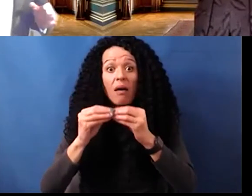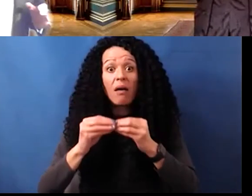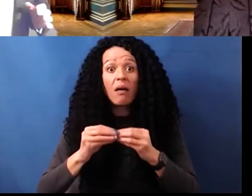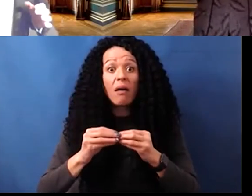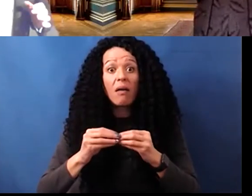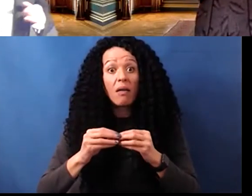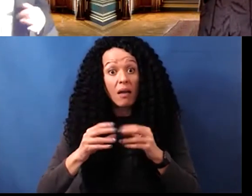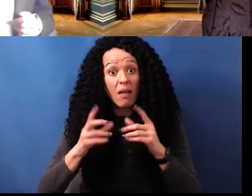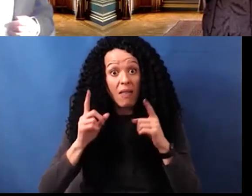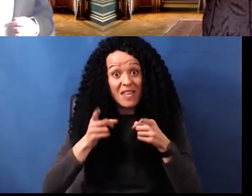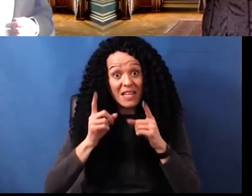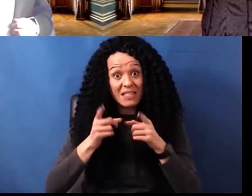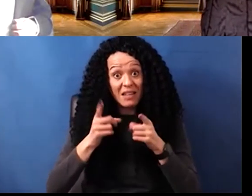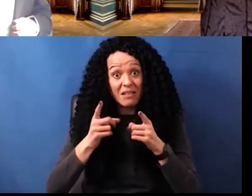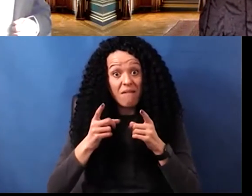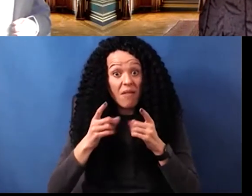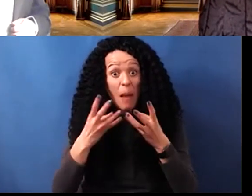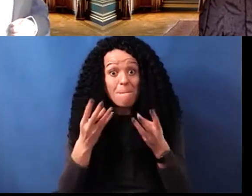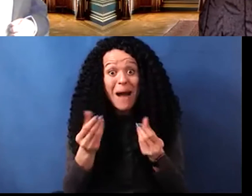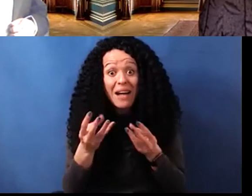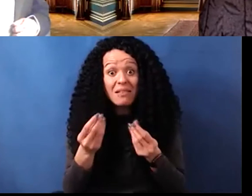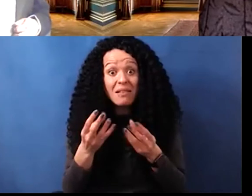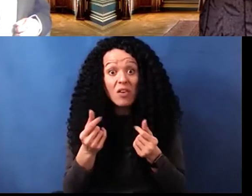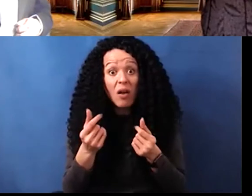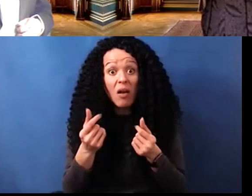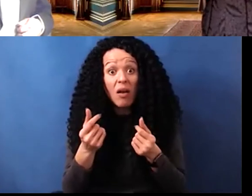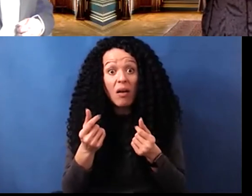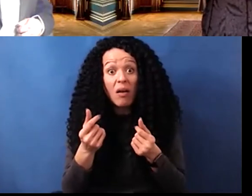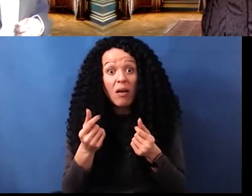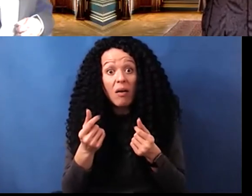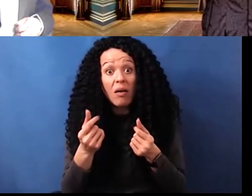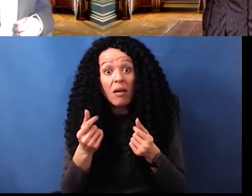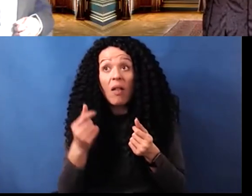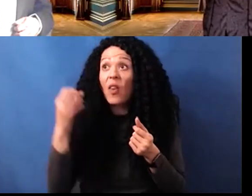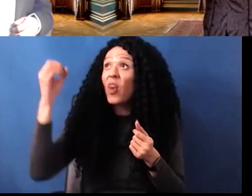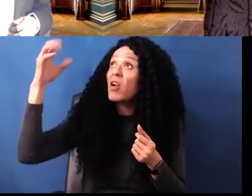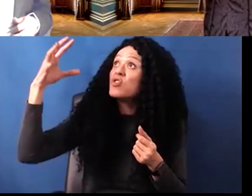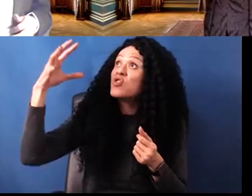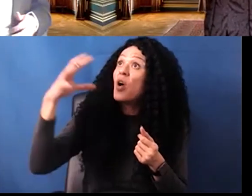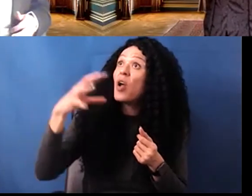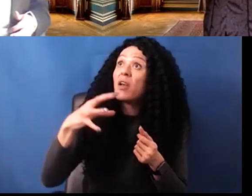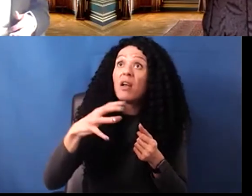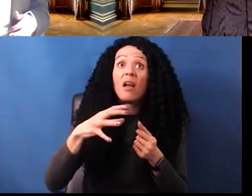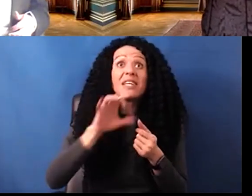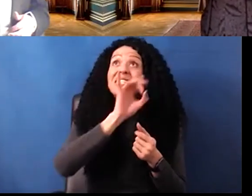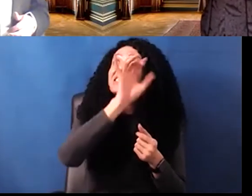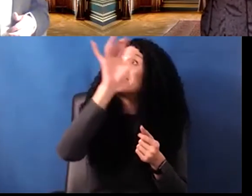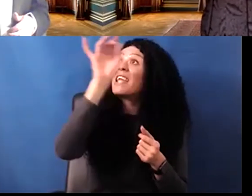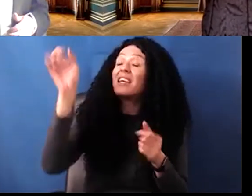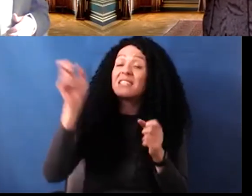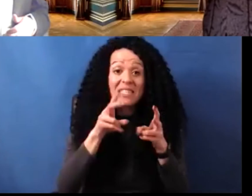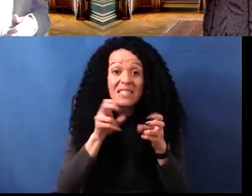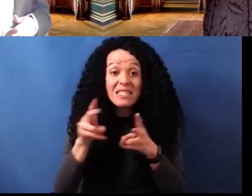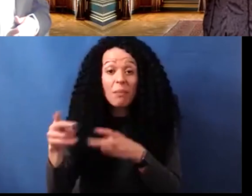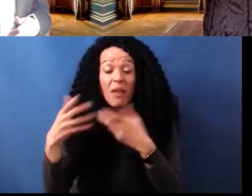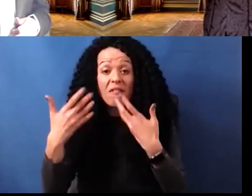This is the matter of which the sun and stellar